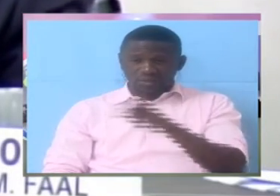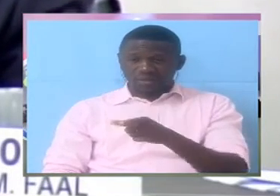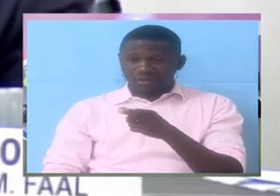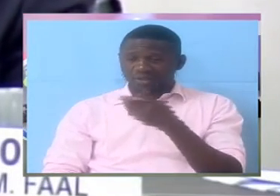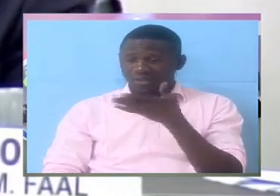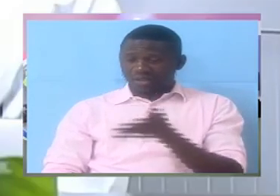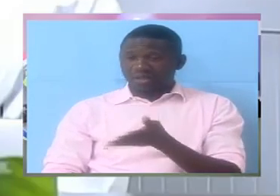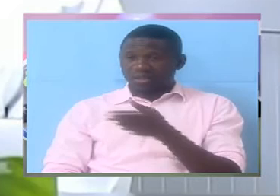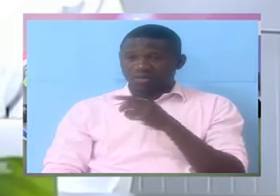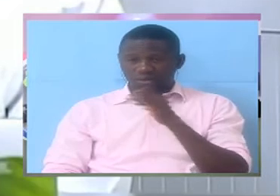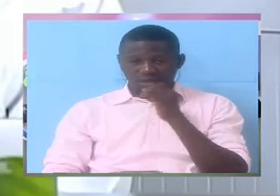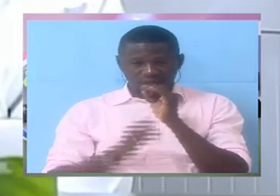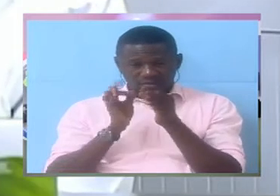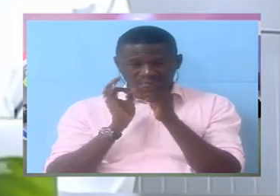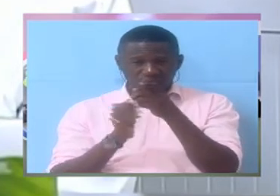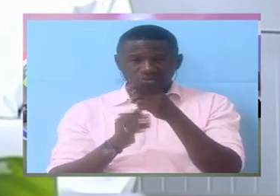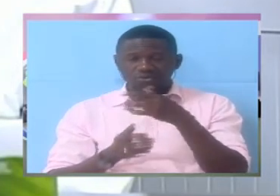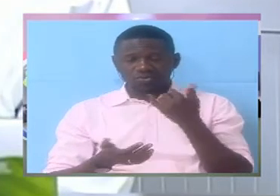it.